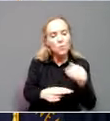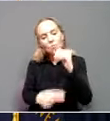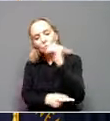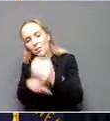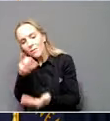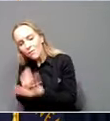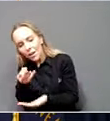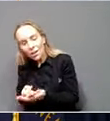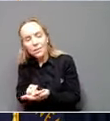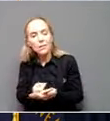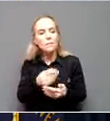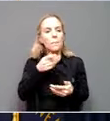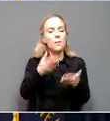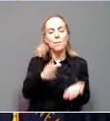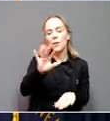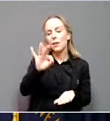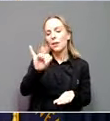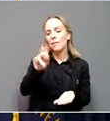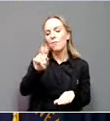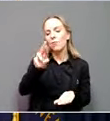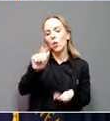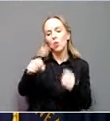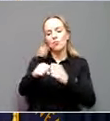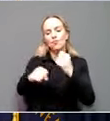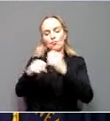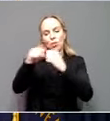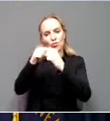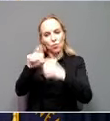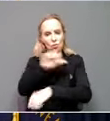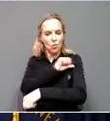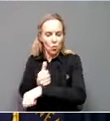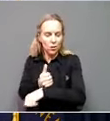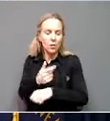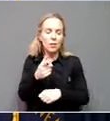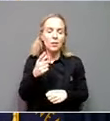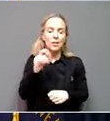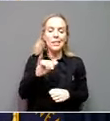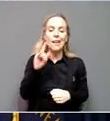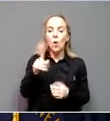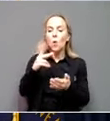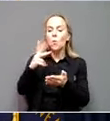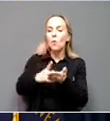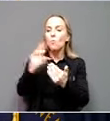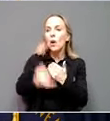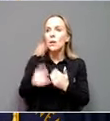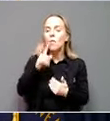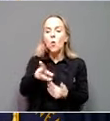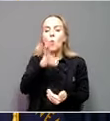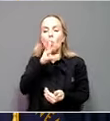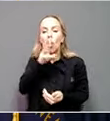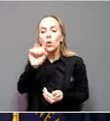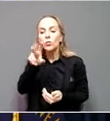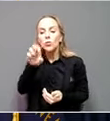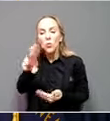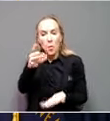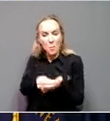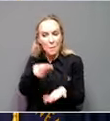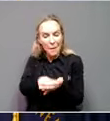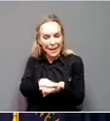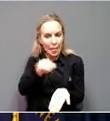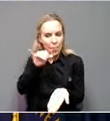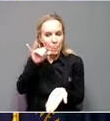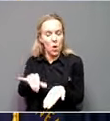infrastructure authority, but they're programmed out, like the water sewer money, $600+ million. Those are low